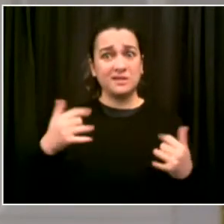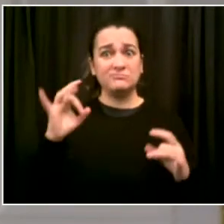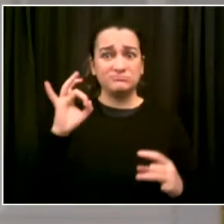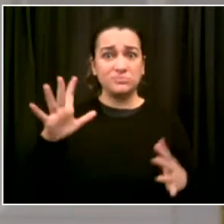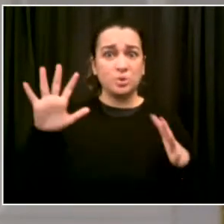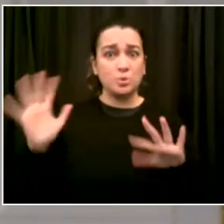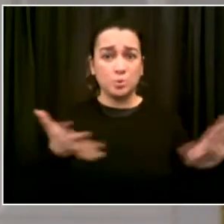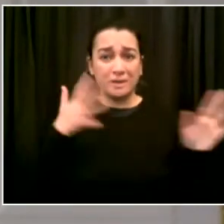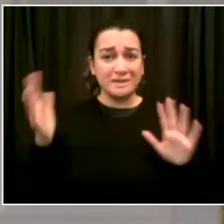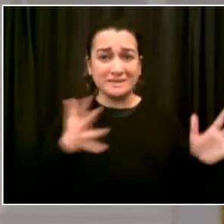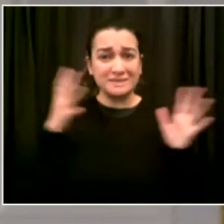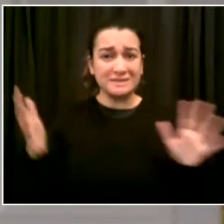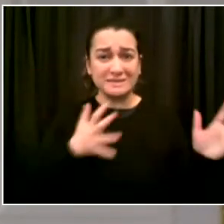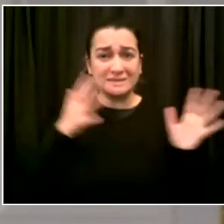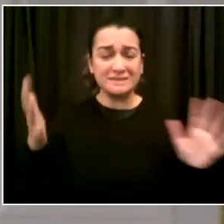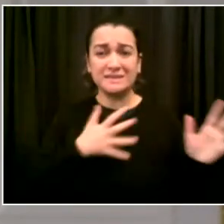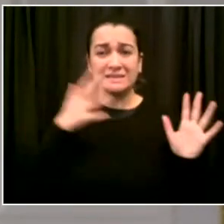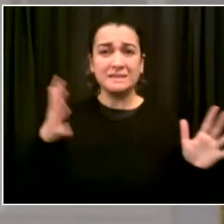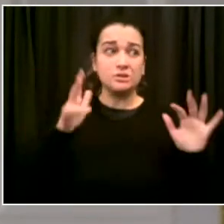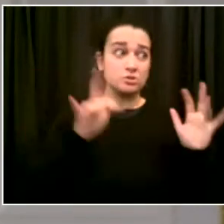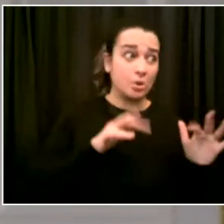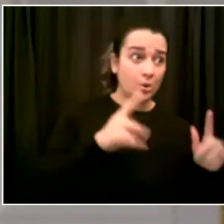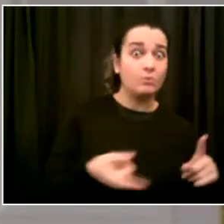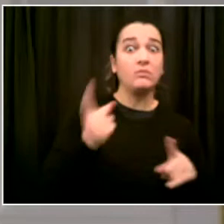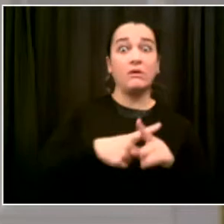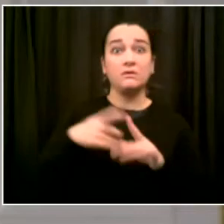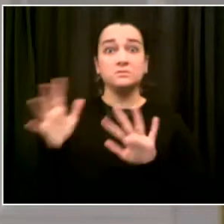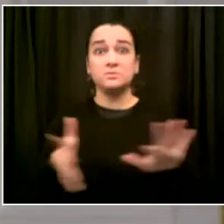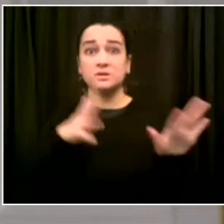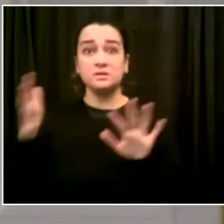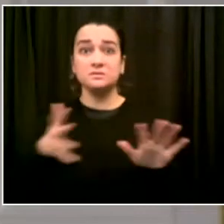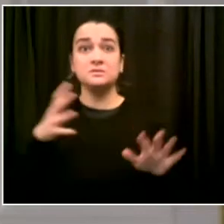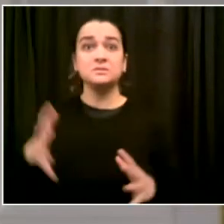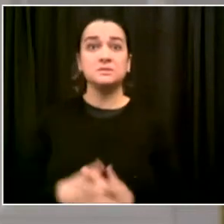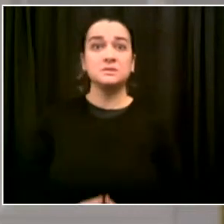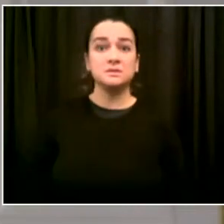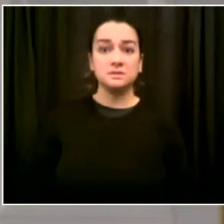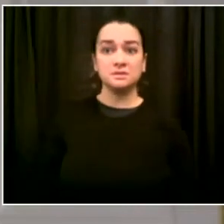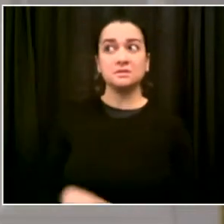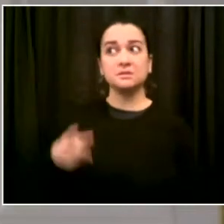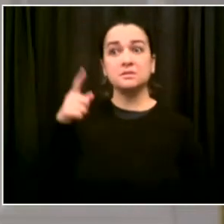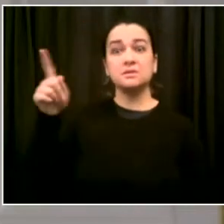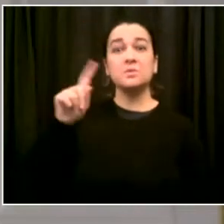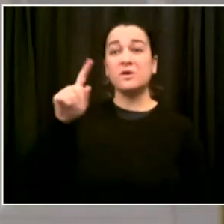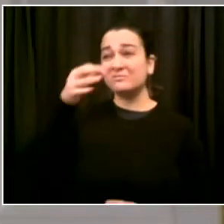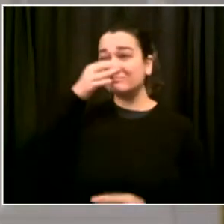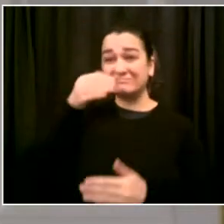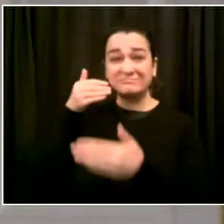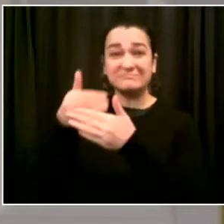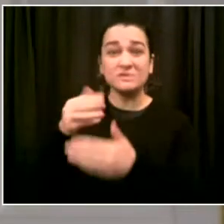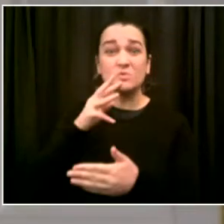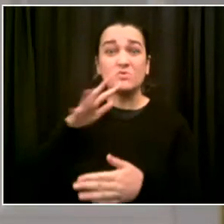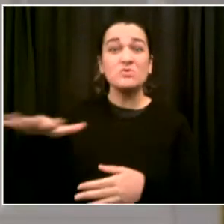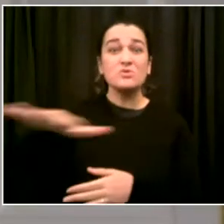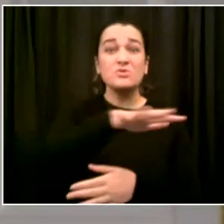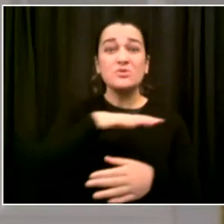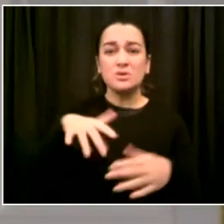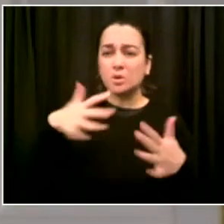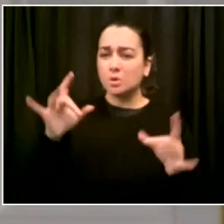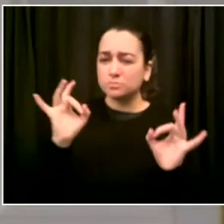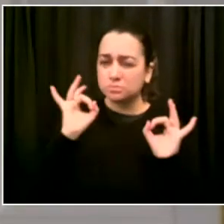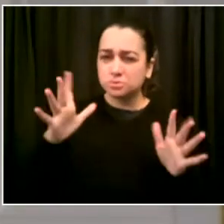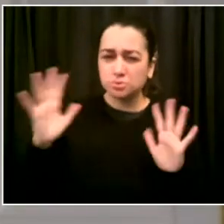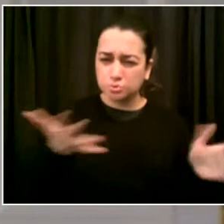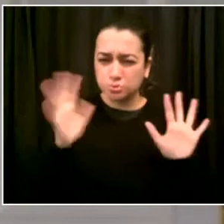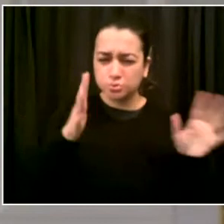expect sustained winds of 20 to 30 miles per hour with gusts as much as 40 to 50 miles per hour at times. And while the National Weather